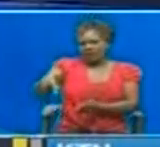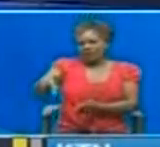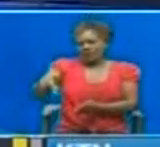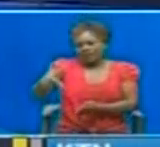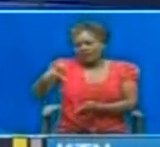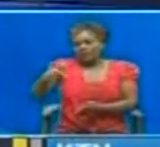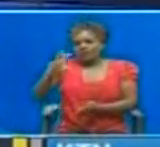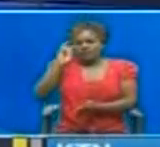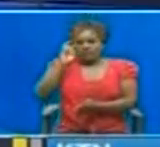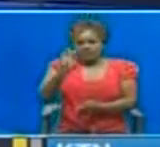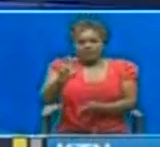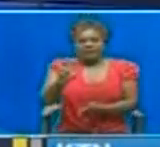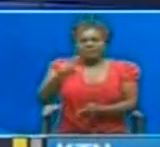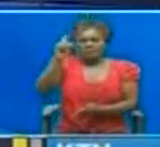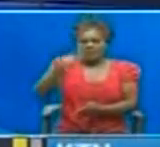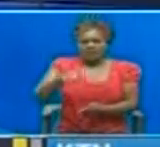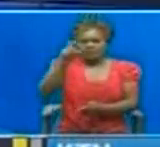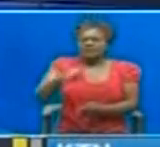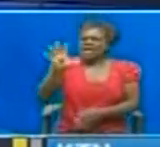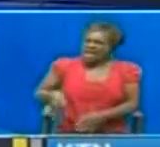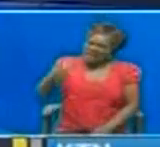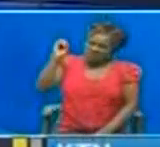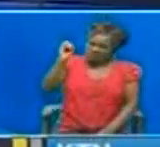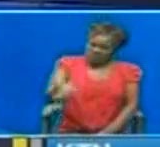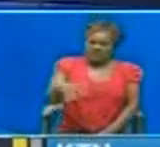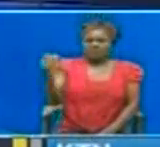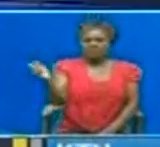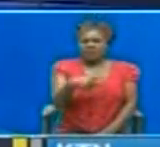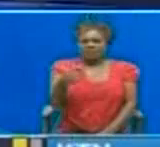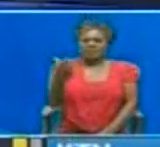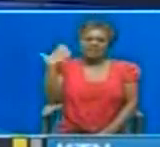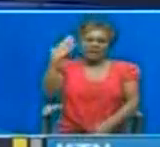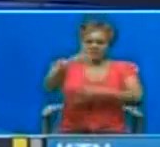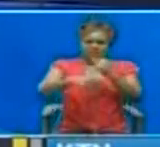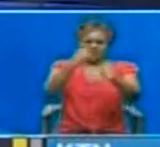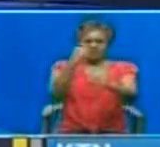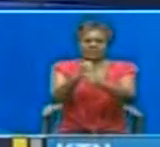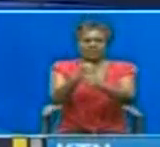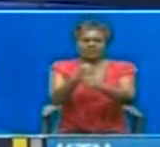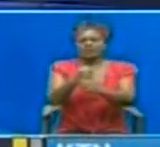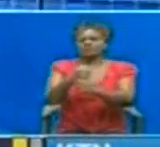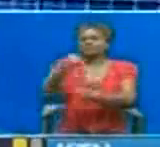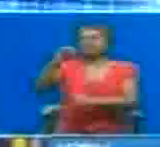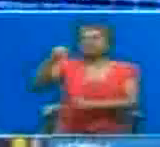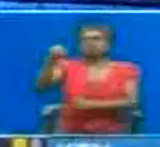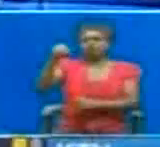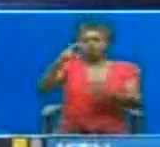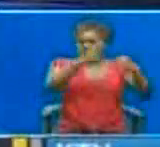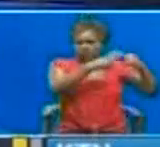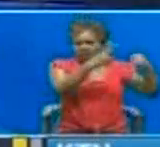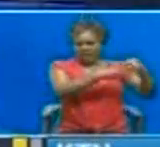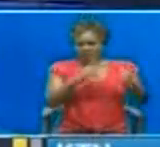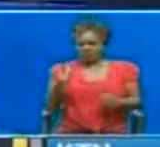find out what happens, we look at what must have been the most expensive month for fuel last year, which is the month of July. And fuel,